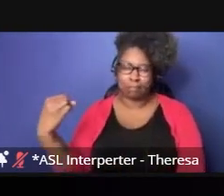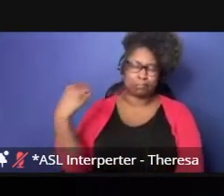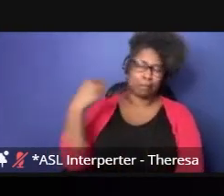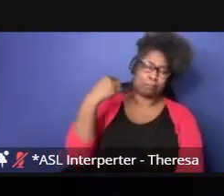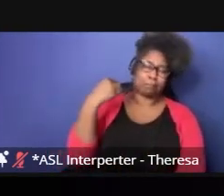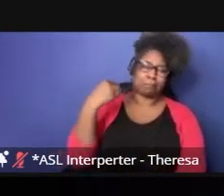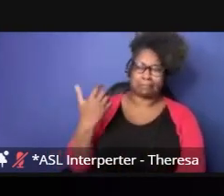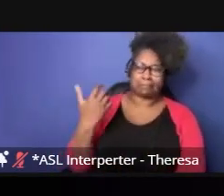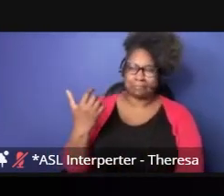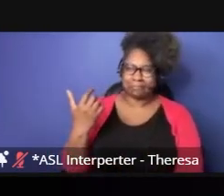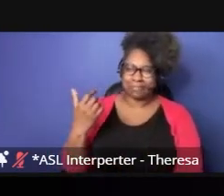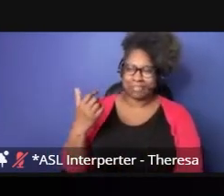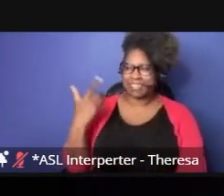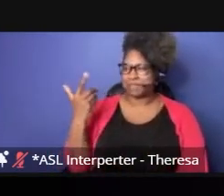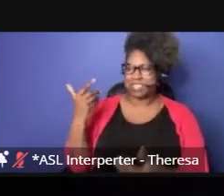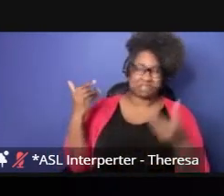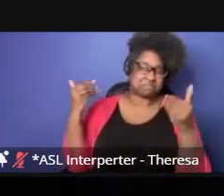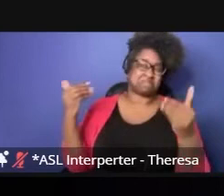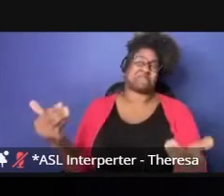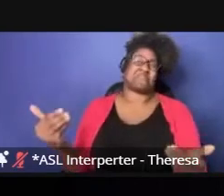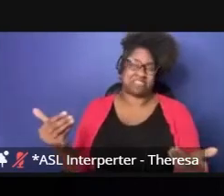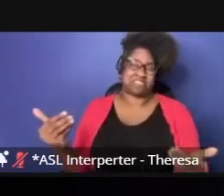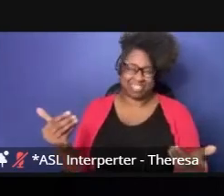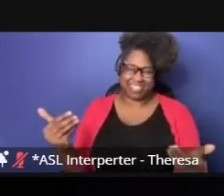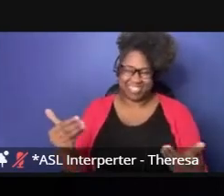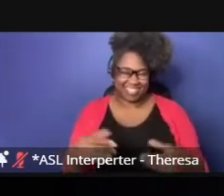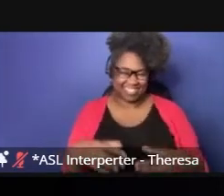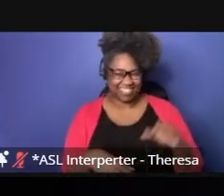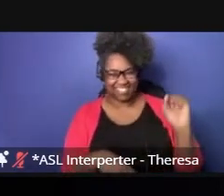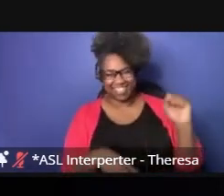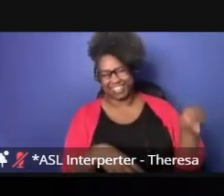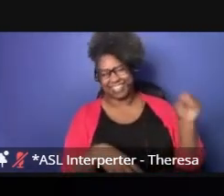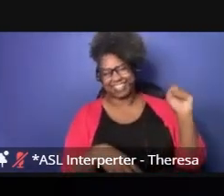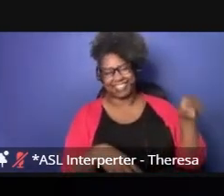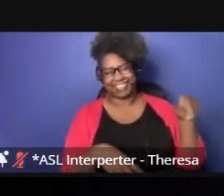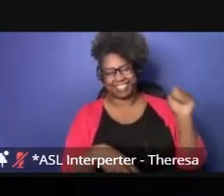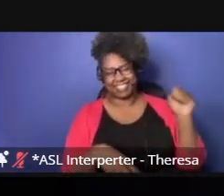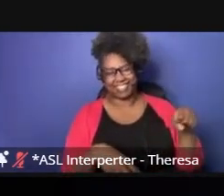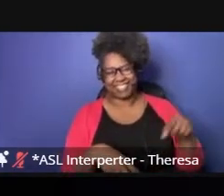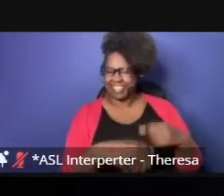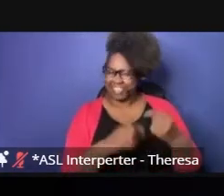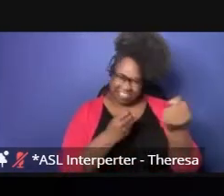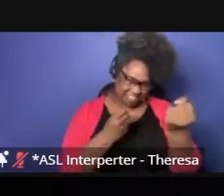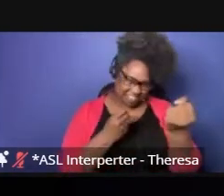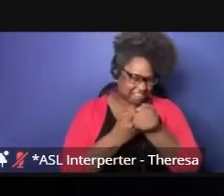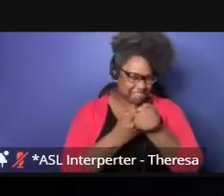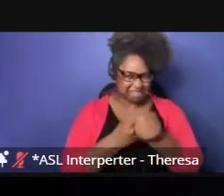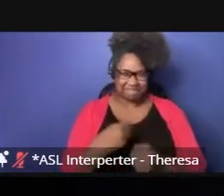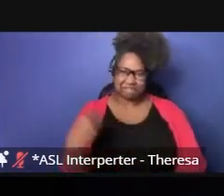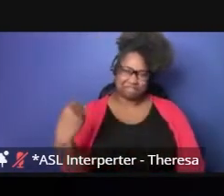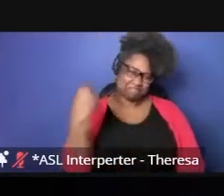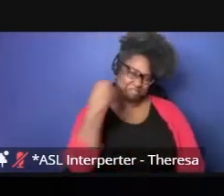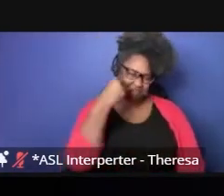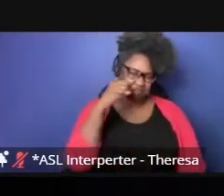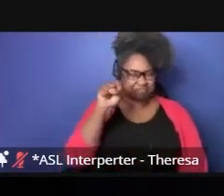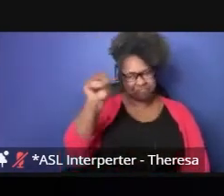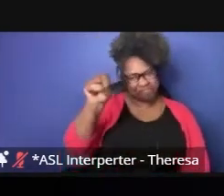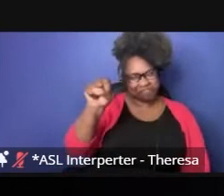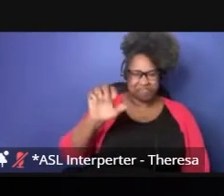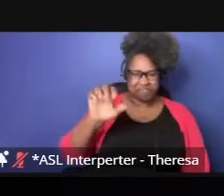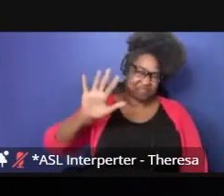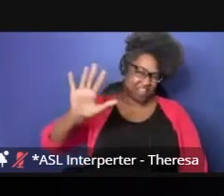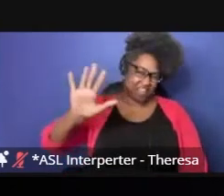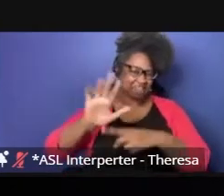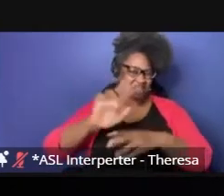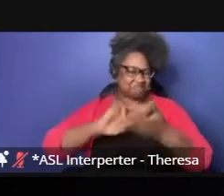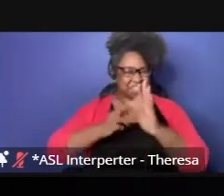already, let's move on. Yeah. Yes. Affirmation, punch in the face. 5, ready to roll.